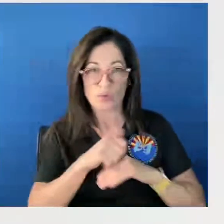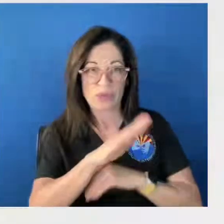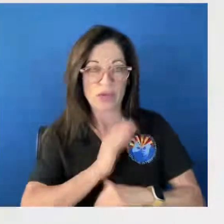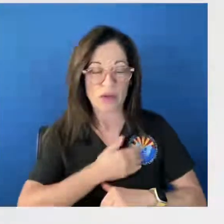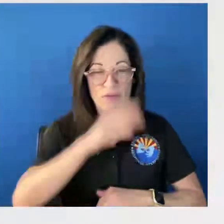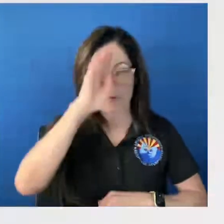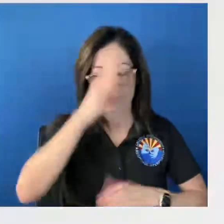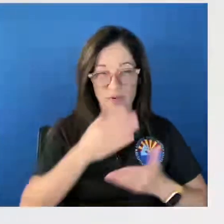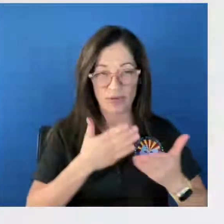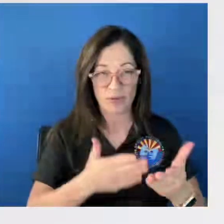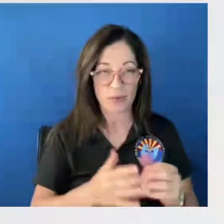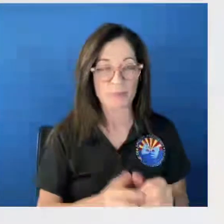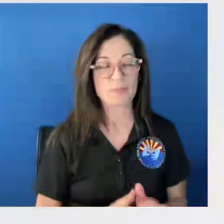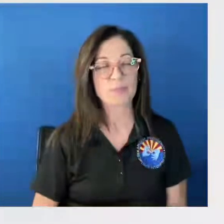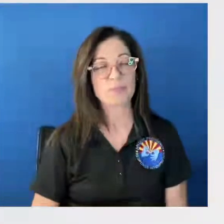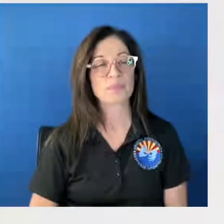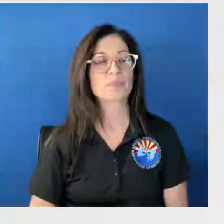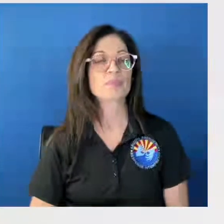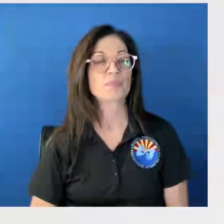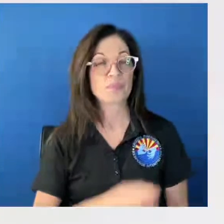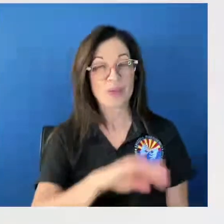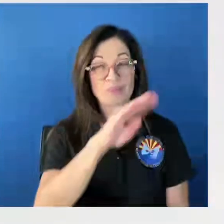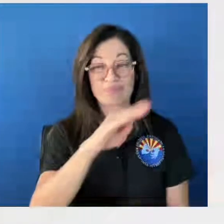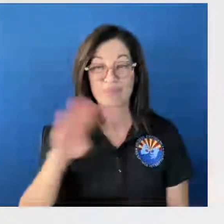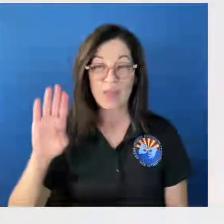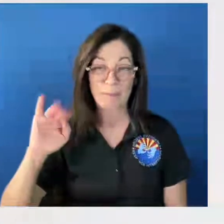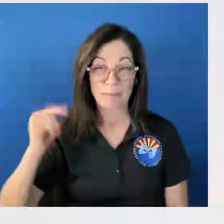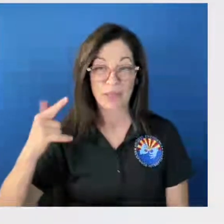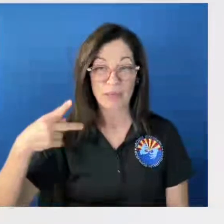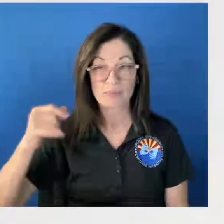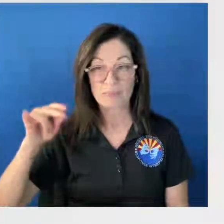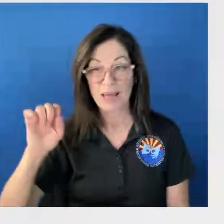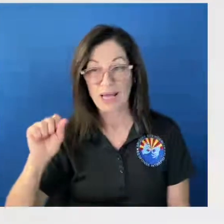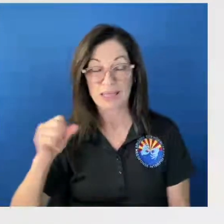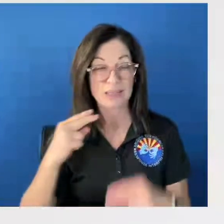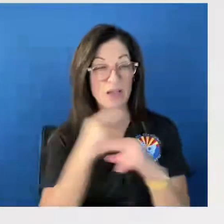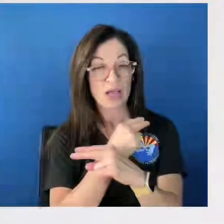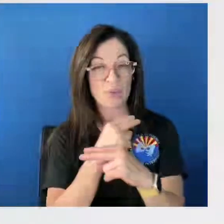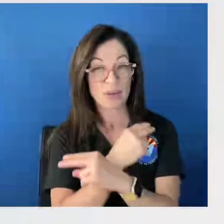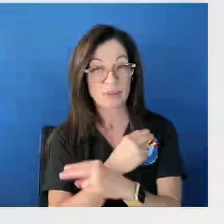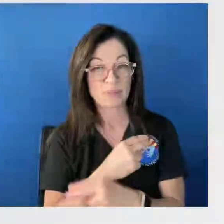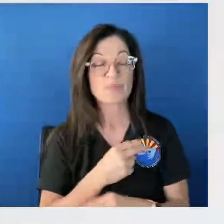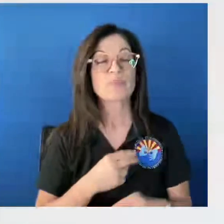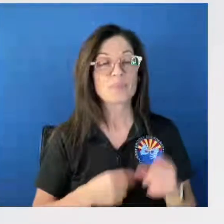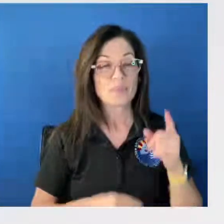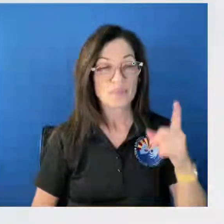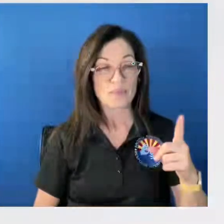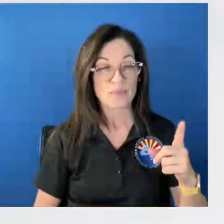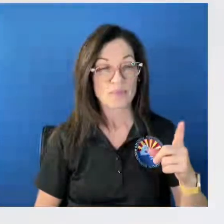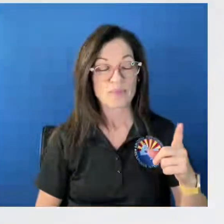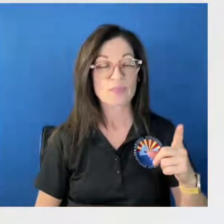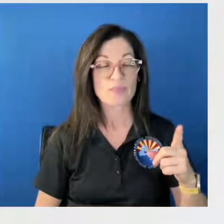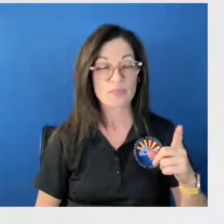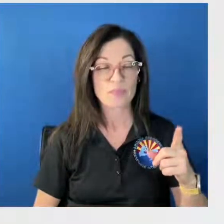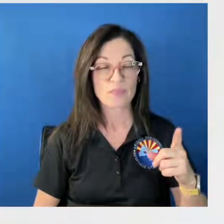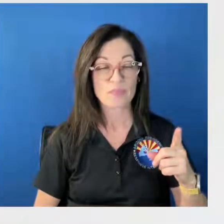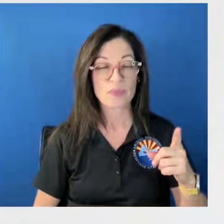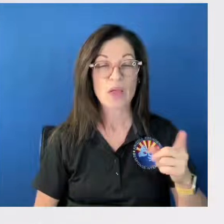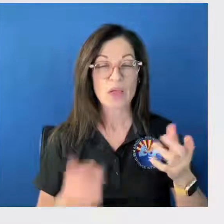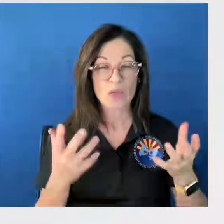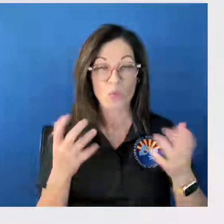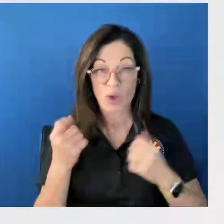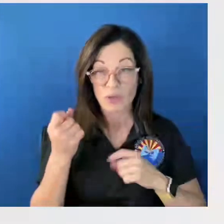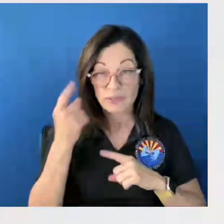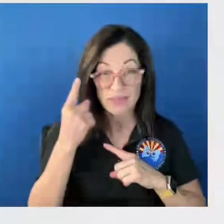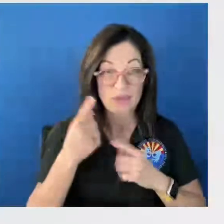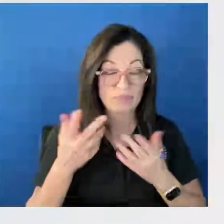over here in the Big Pines Highway corridor, one of the things I want to have you guys understand is